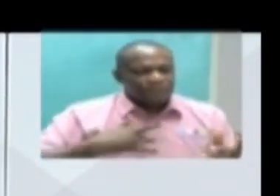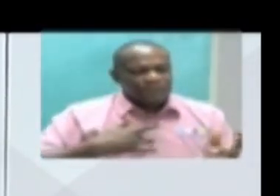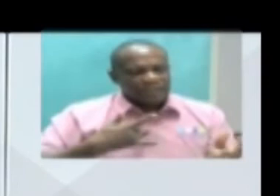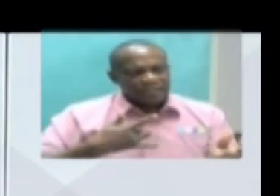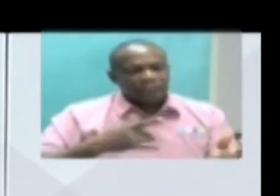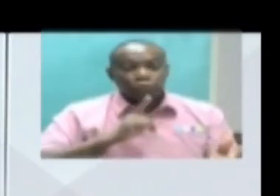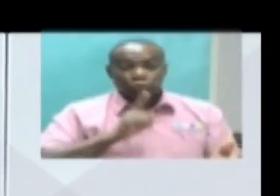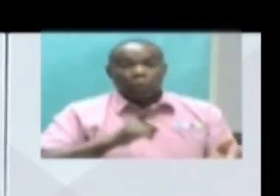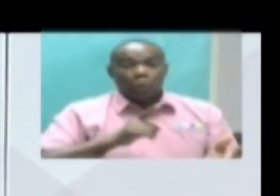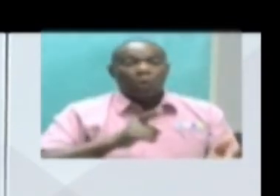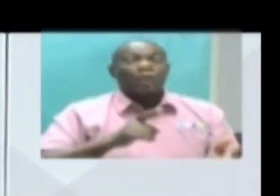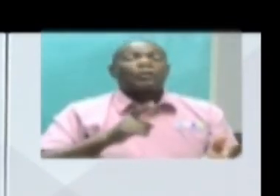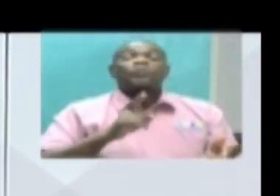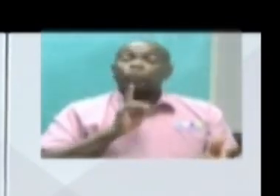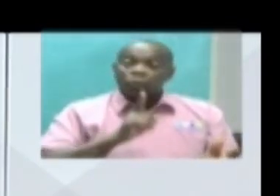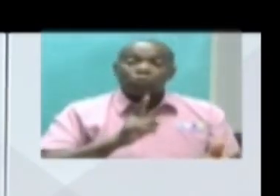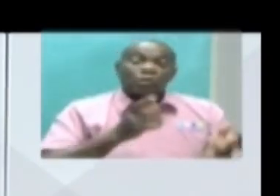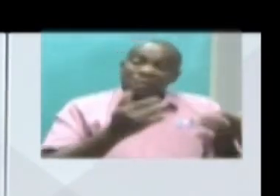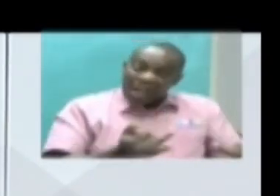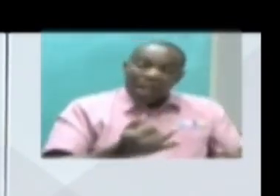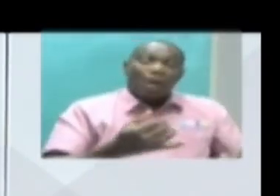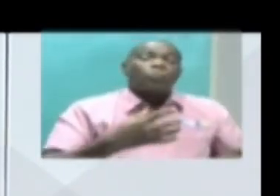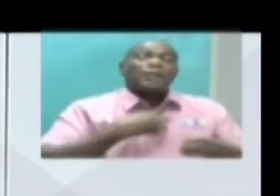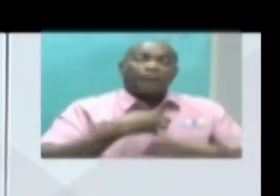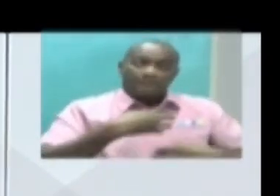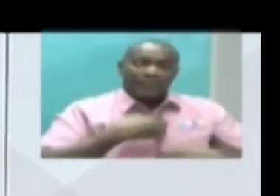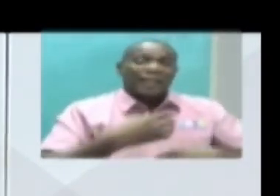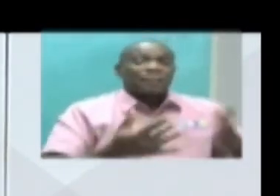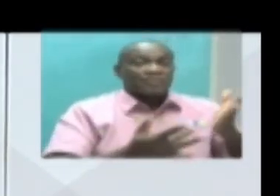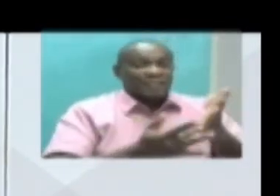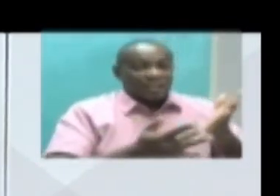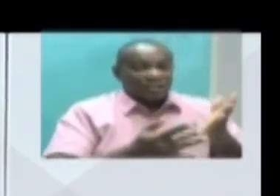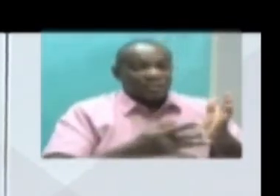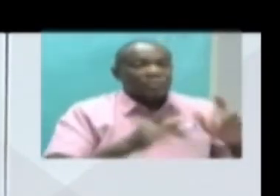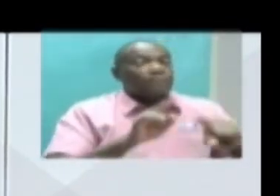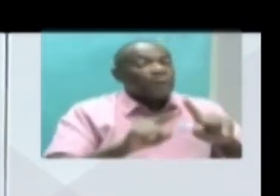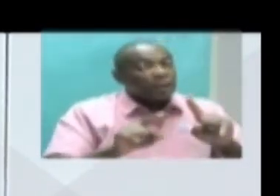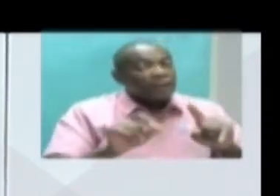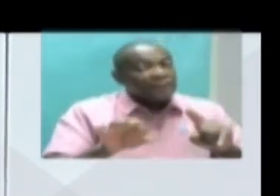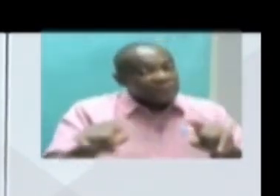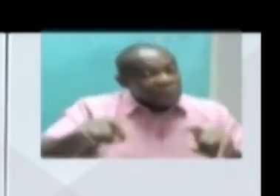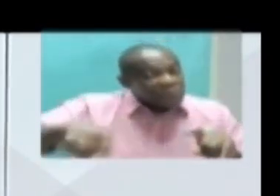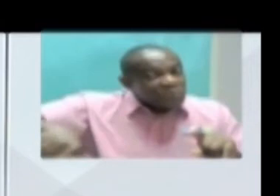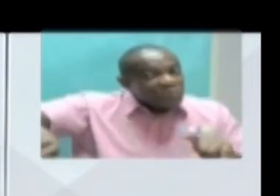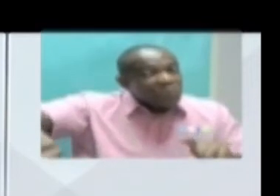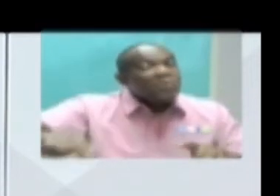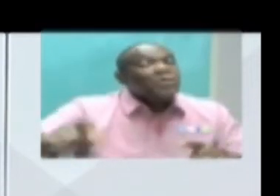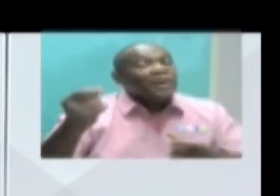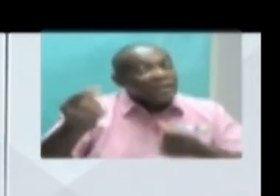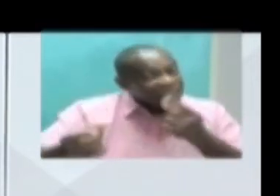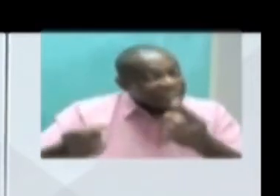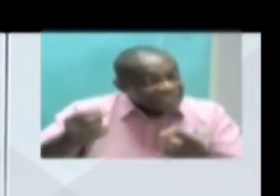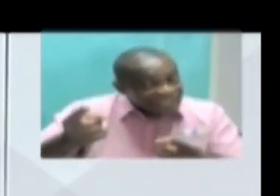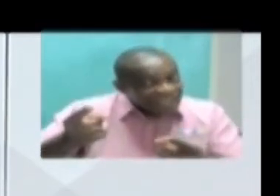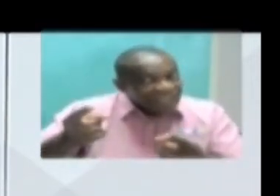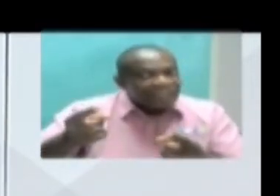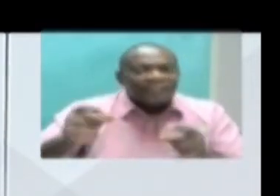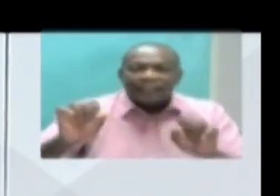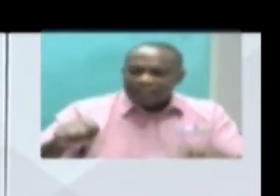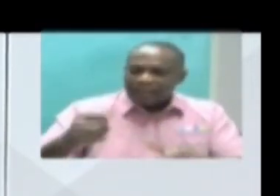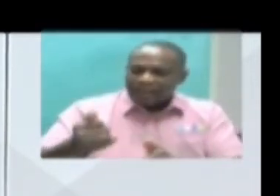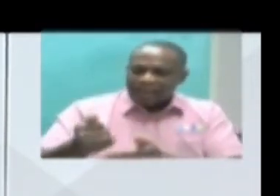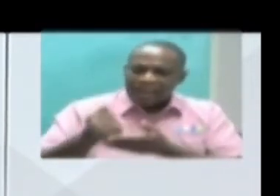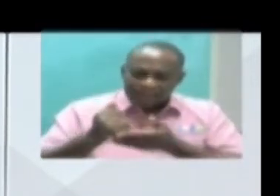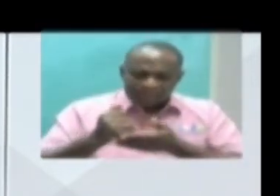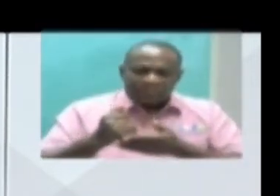complaining about, at the same time, a little bit of understanding of it can help you out of that fear to help manage, you